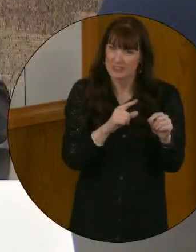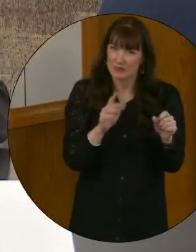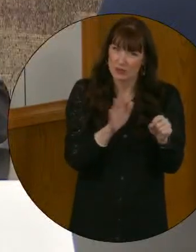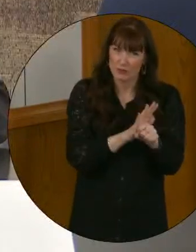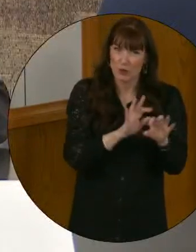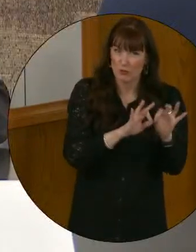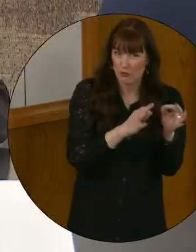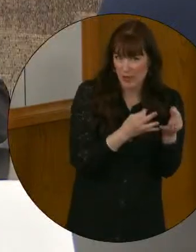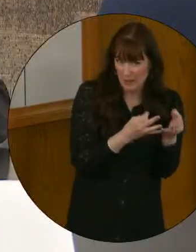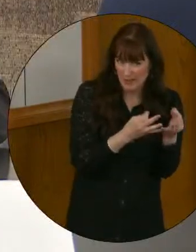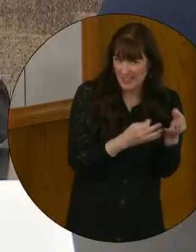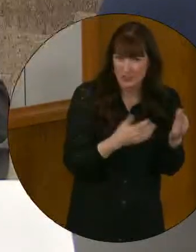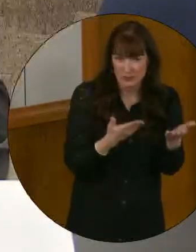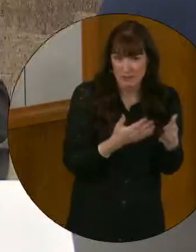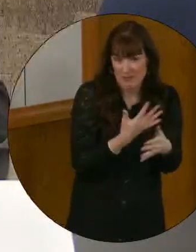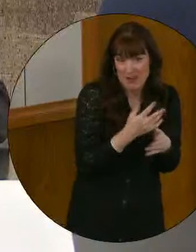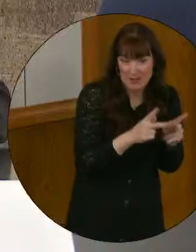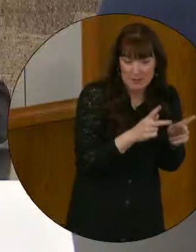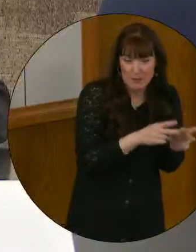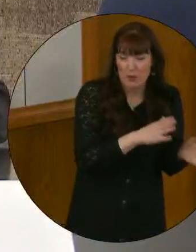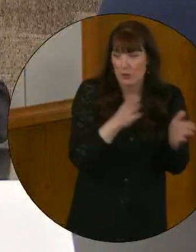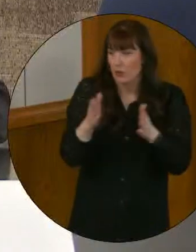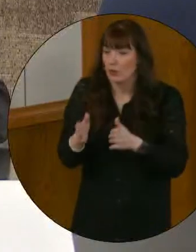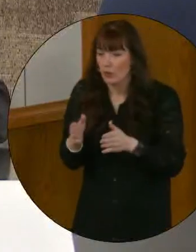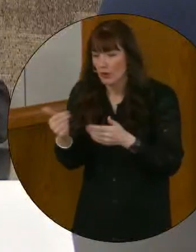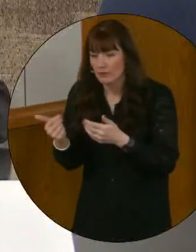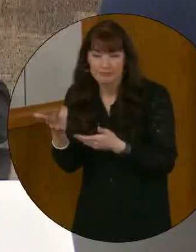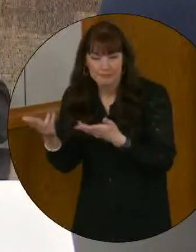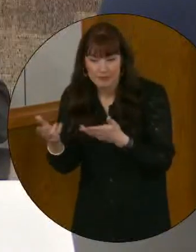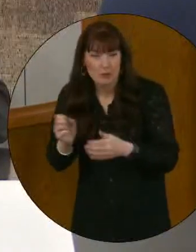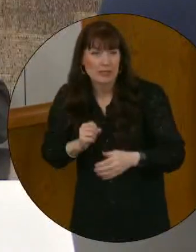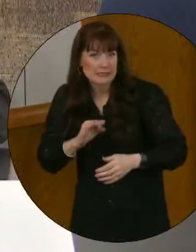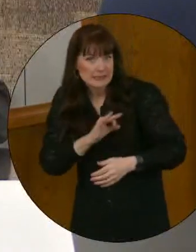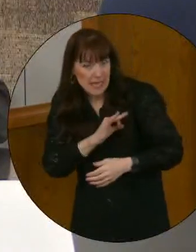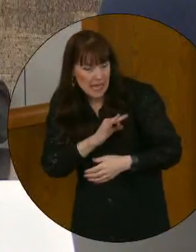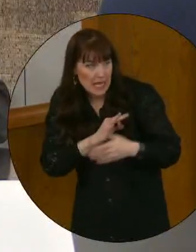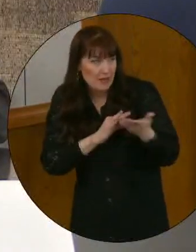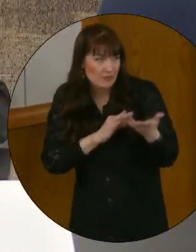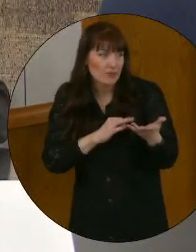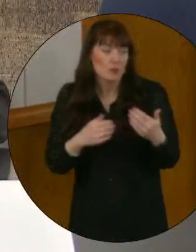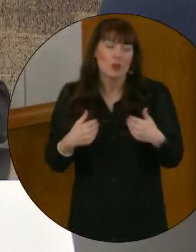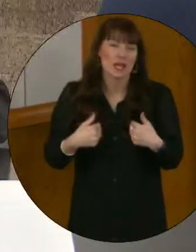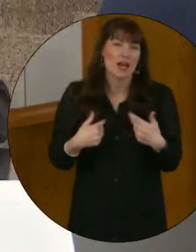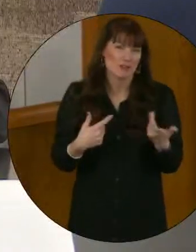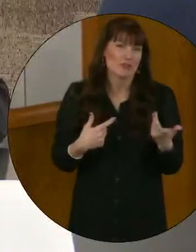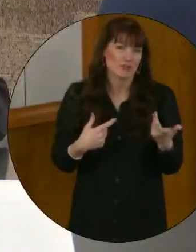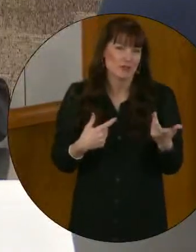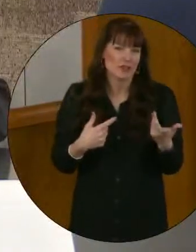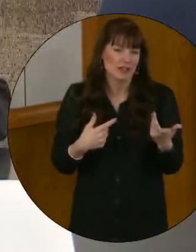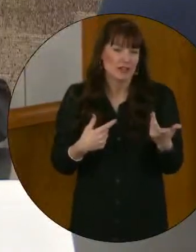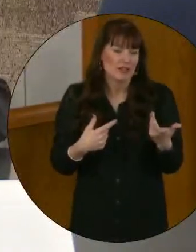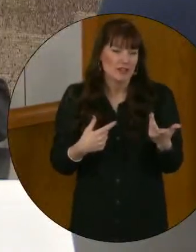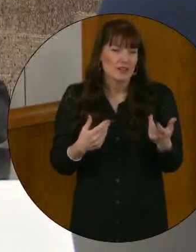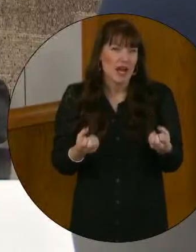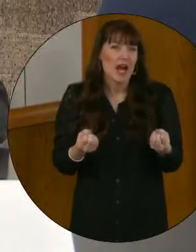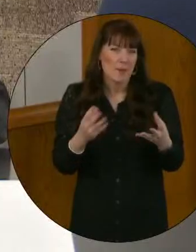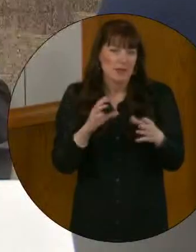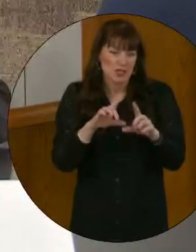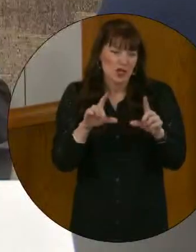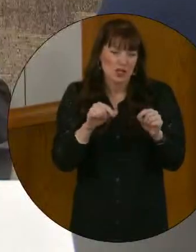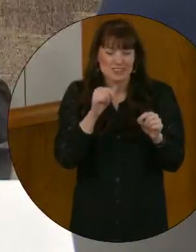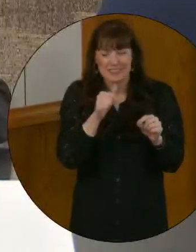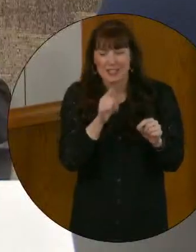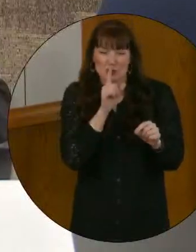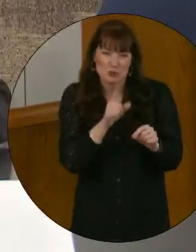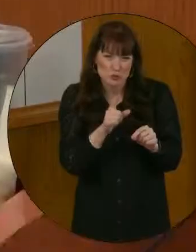family. Oh, okay. In some other cases, people returned. Sure. We did have staff, but we do have Okay. the number of cards, which doesn't necessarily